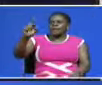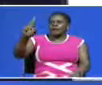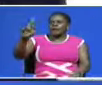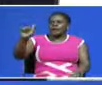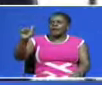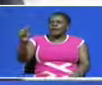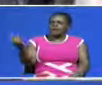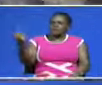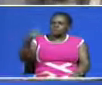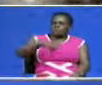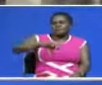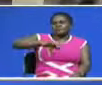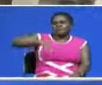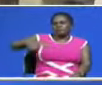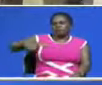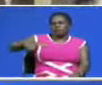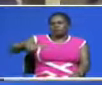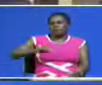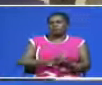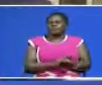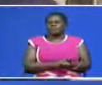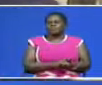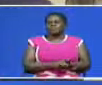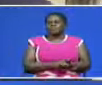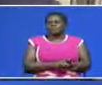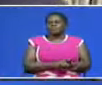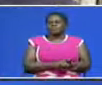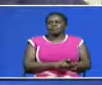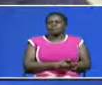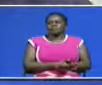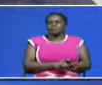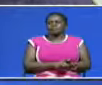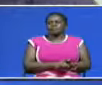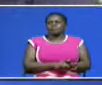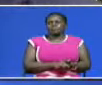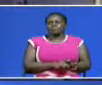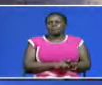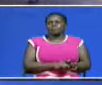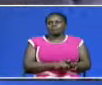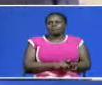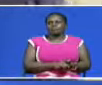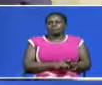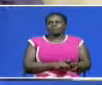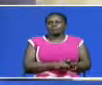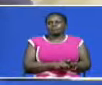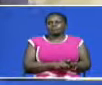to Nairobi Central train station. Moja to town, please.